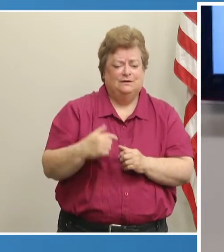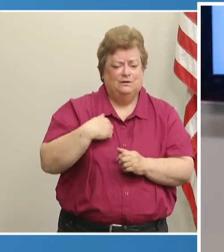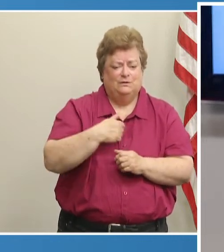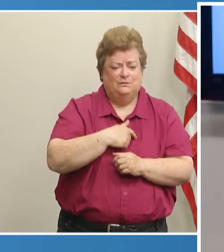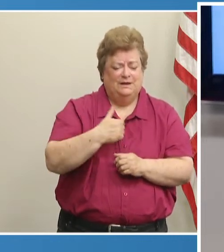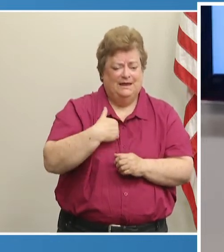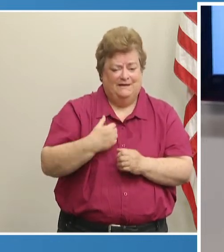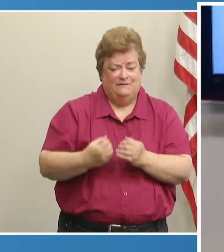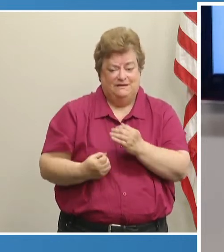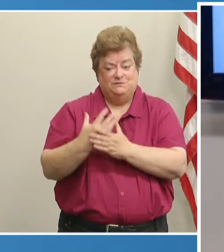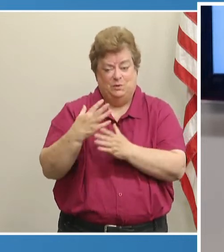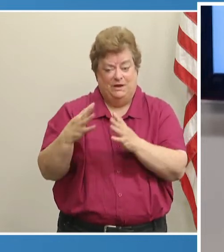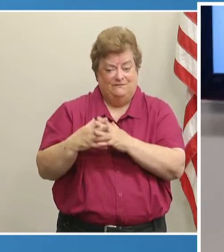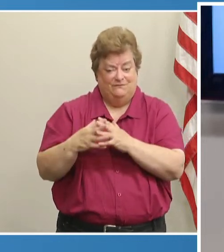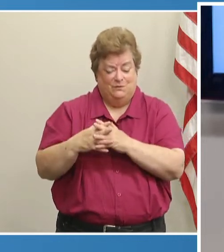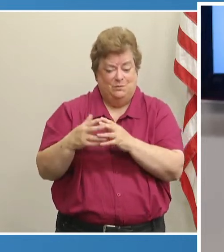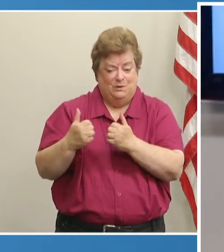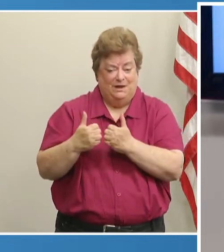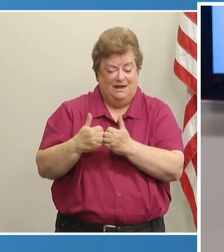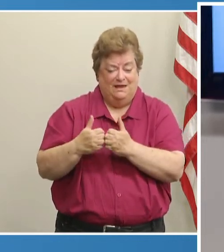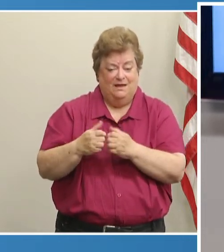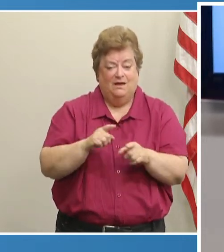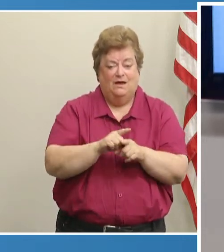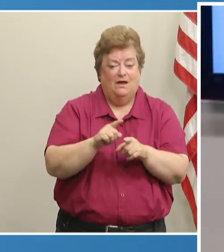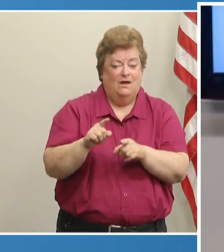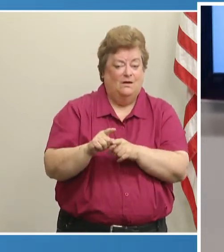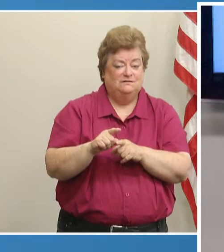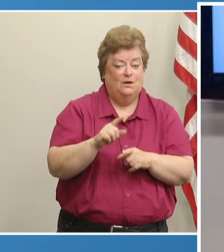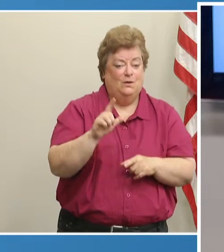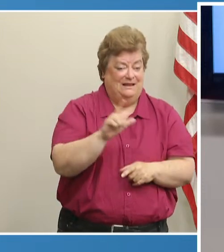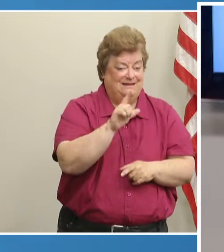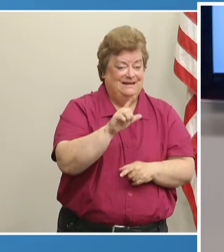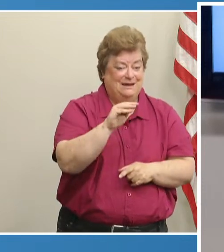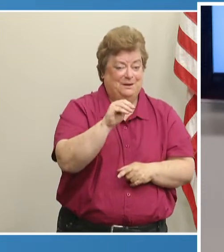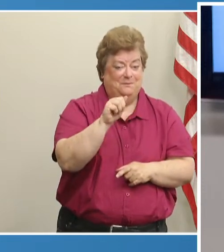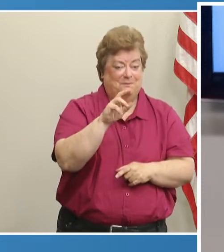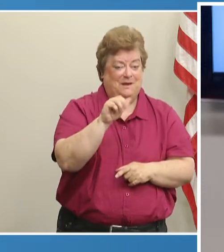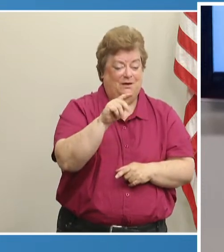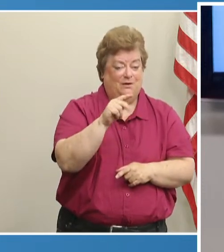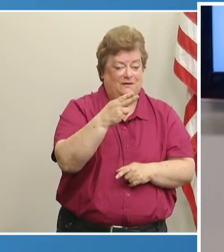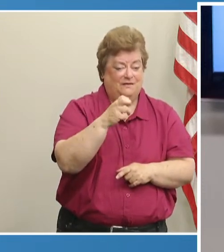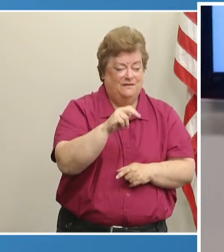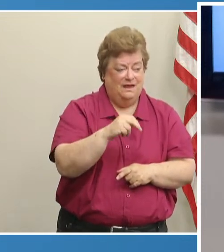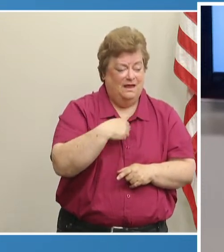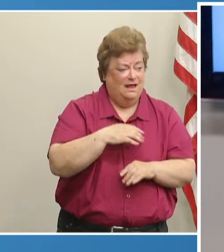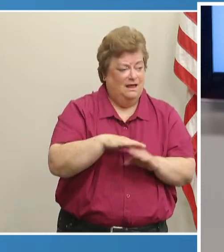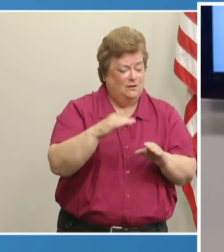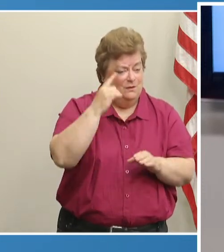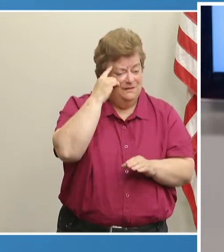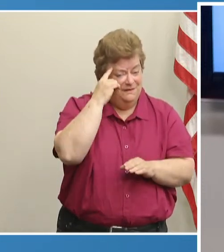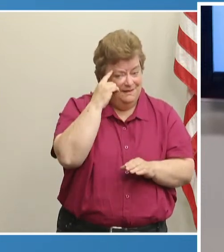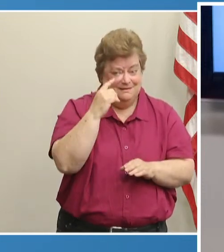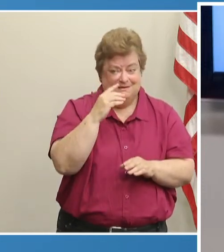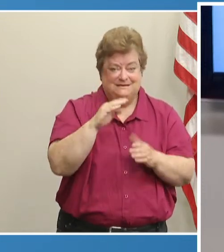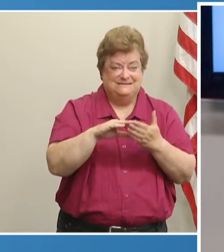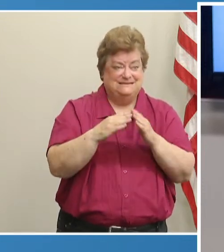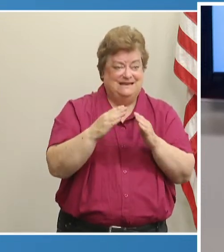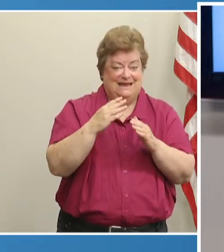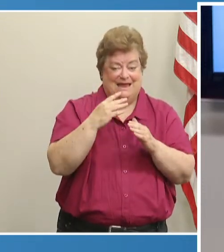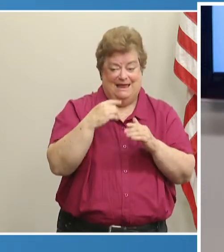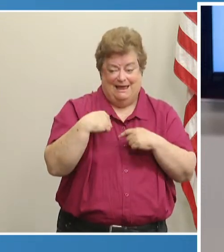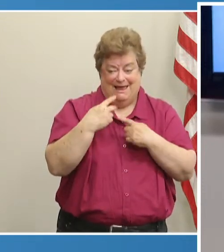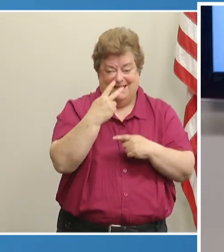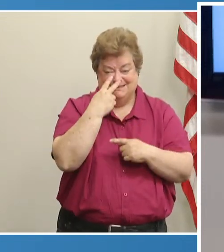spring football game and then also the Lincoln Marathon. I don't think the city has seen big events like this